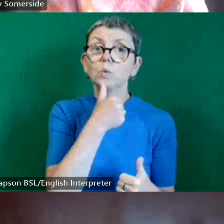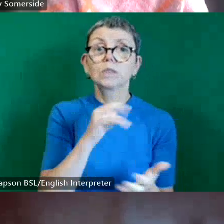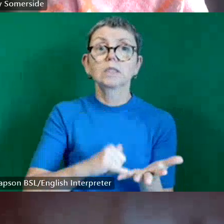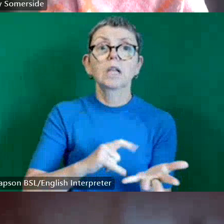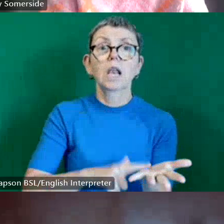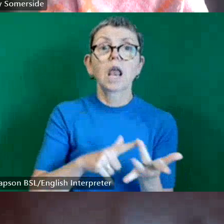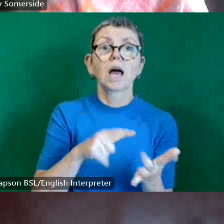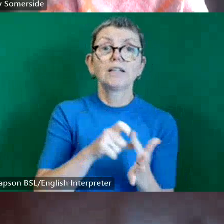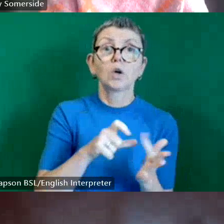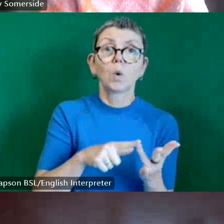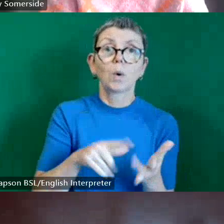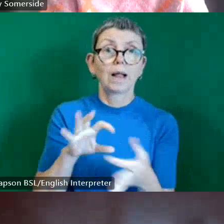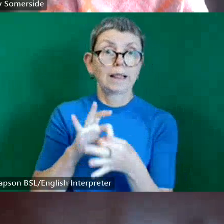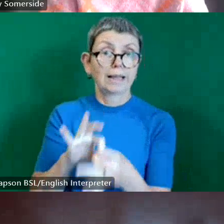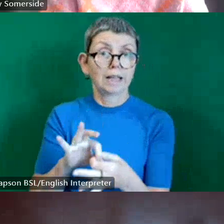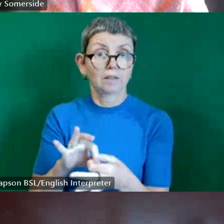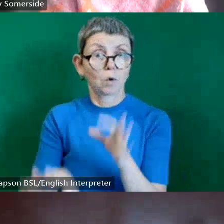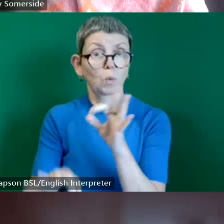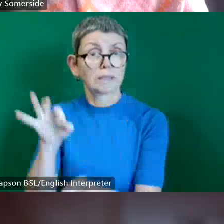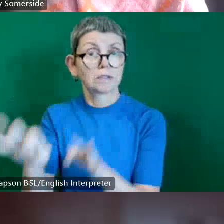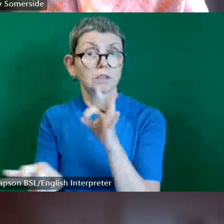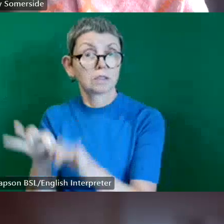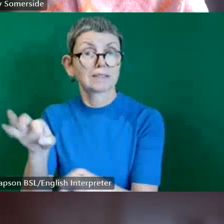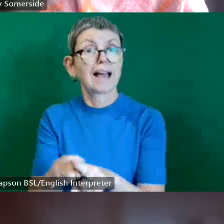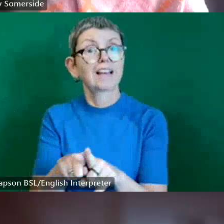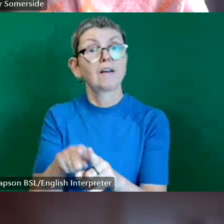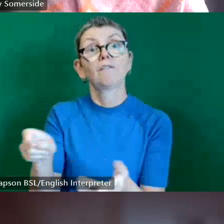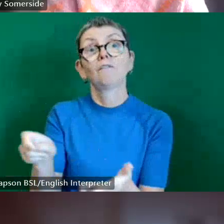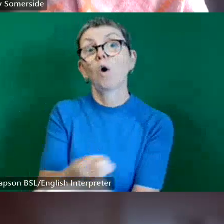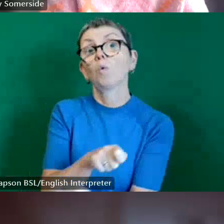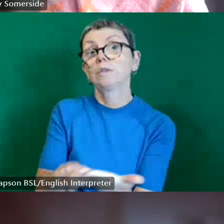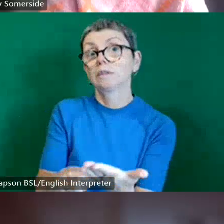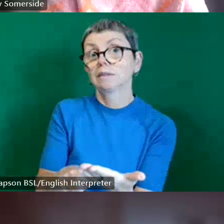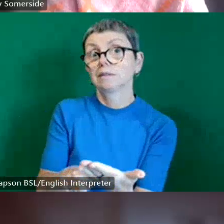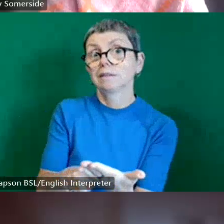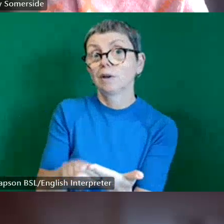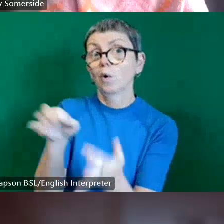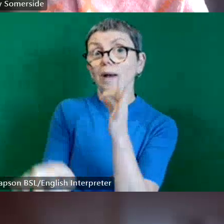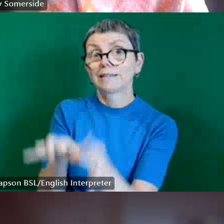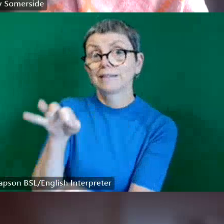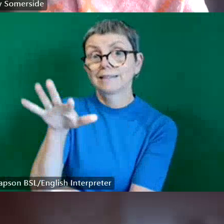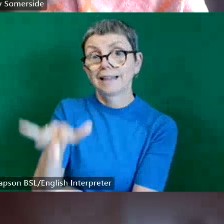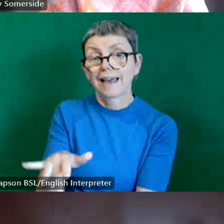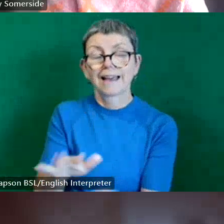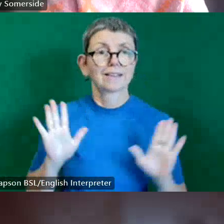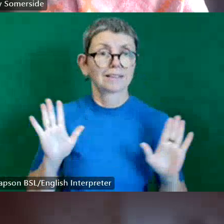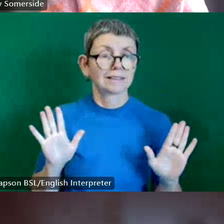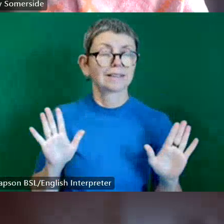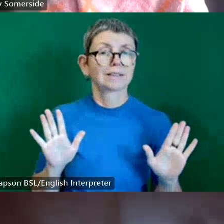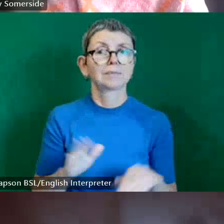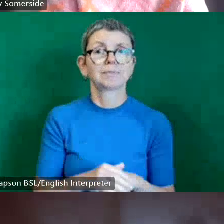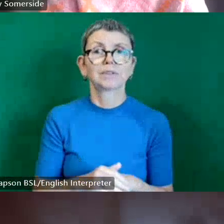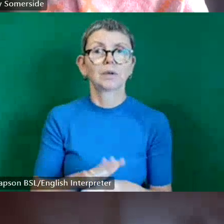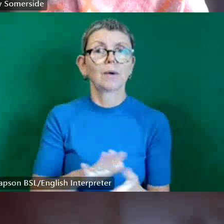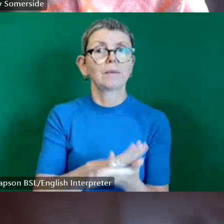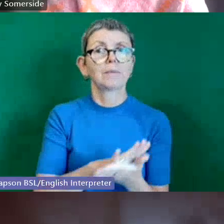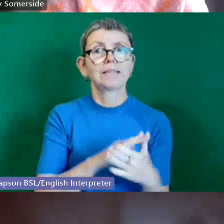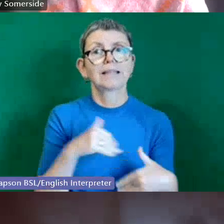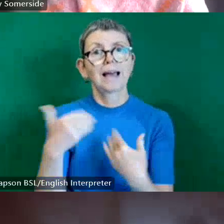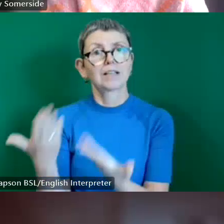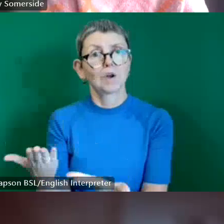chat, and you can also vote on questions. So that's all I wanted to say by way of introduction, and happy to hand over